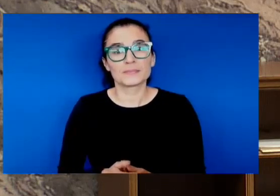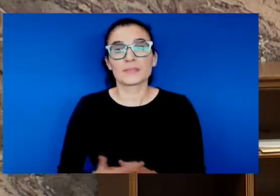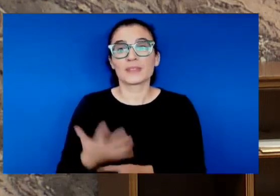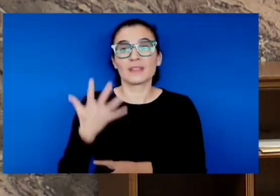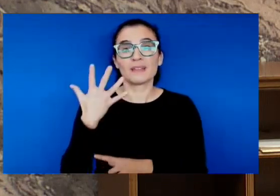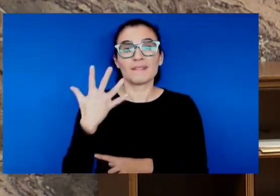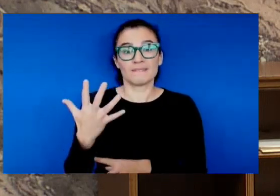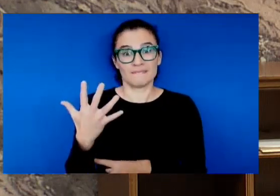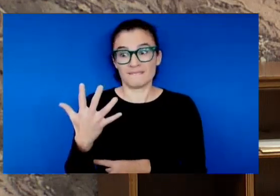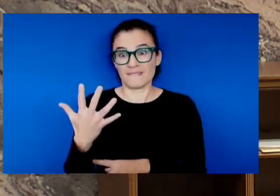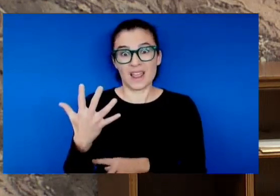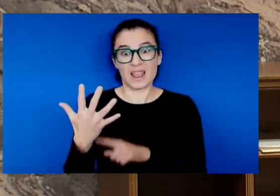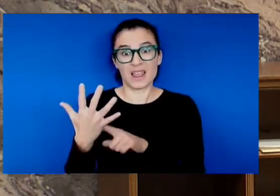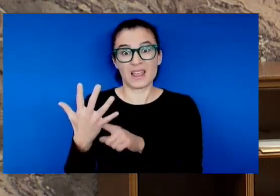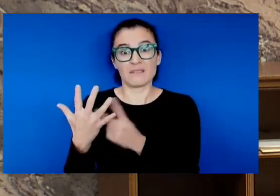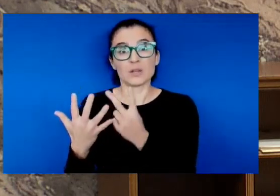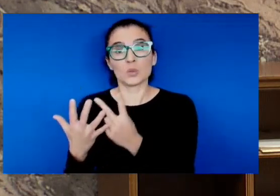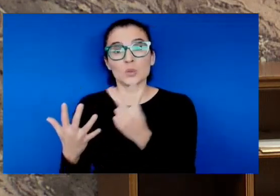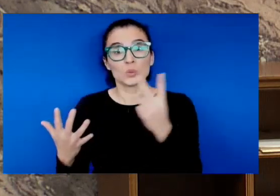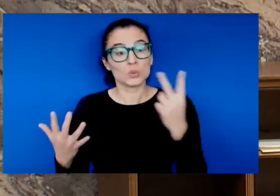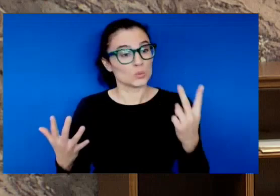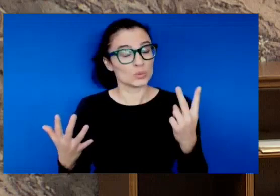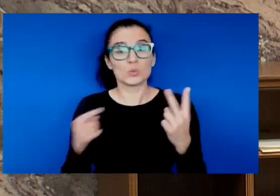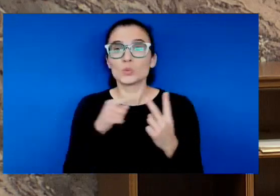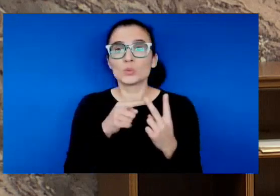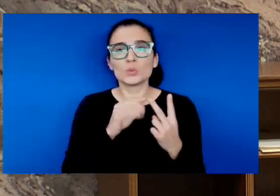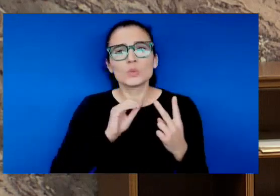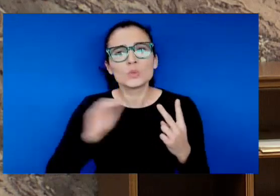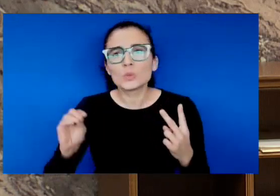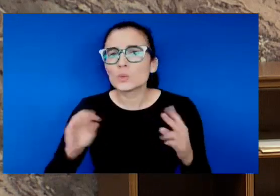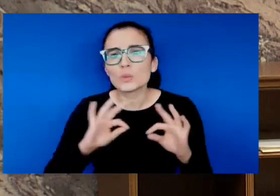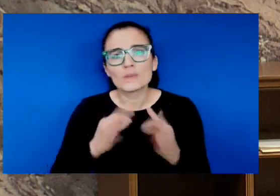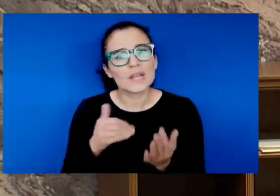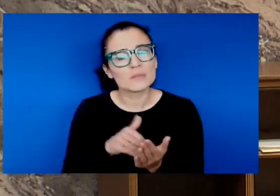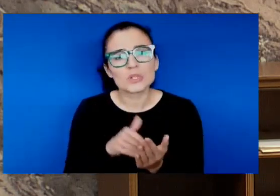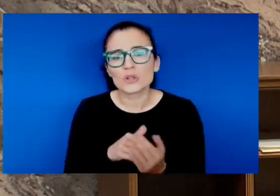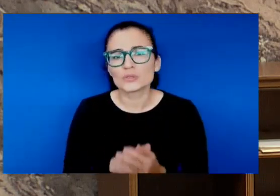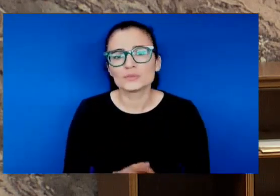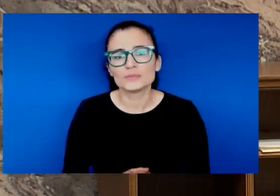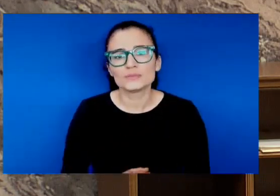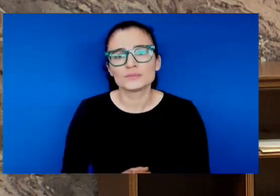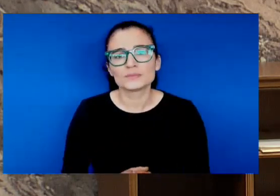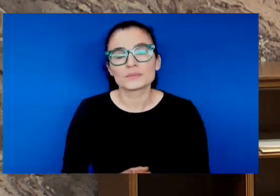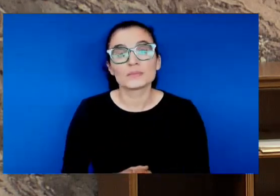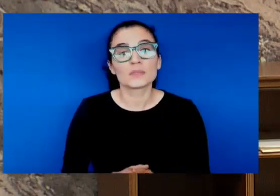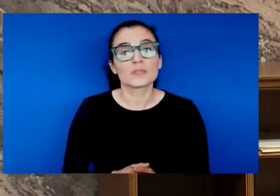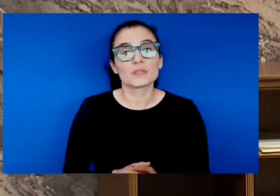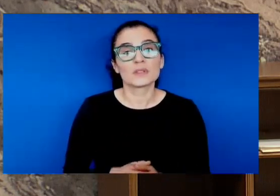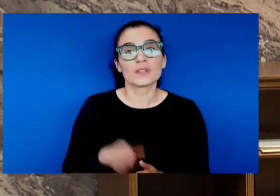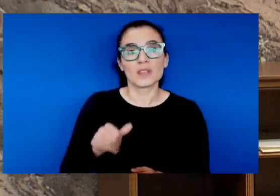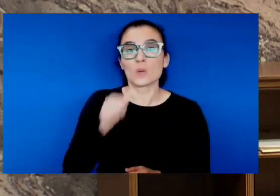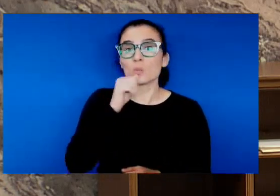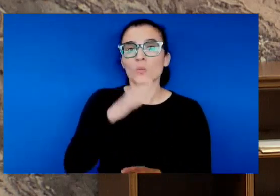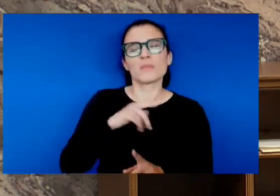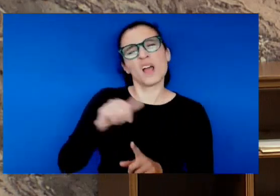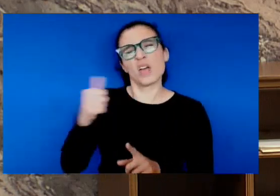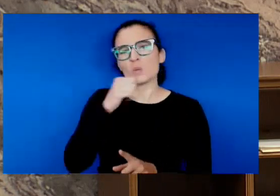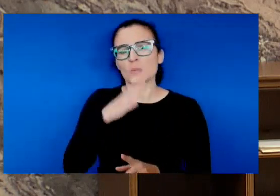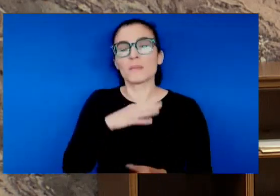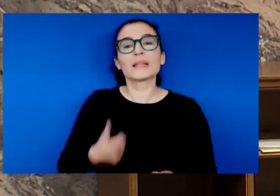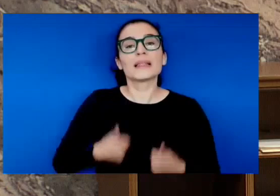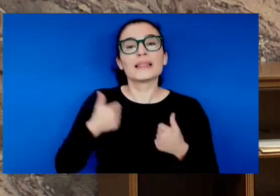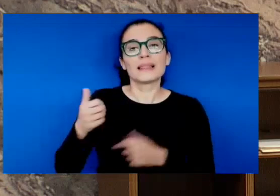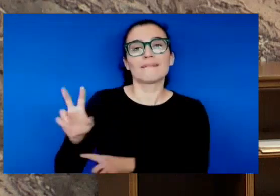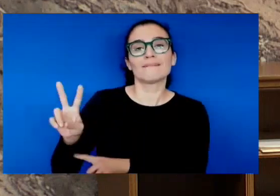lurch. She lives in Vavenby, 2 hours north of Kamloops. She's facing a breech pregnancy. She's being told that her only options are a C-section